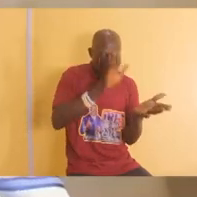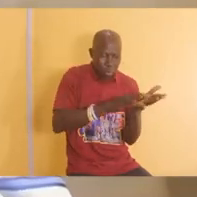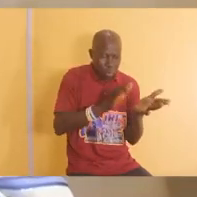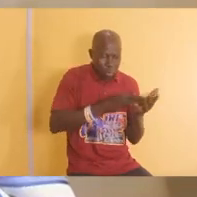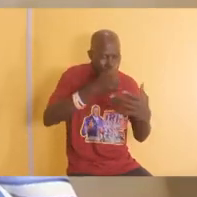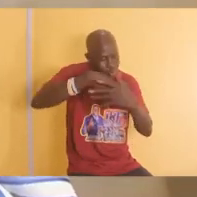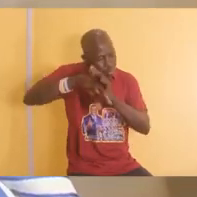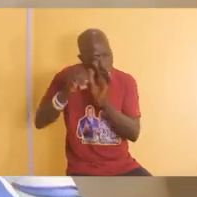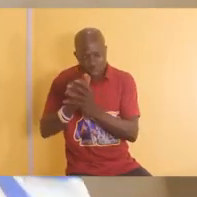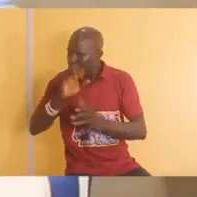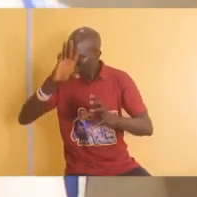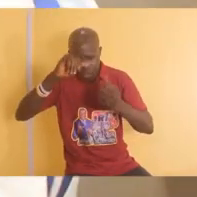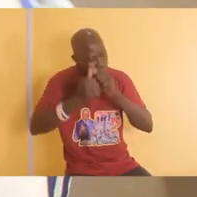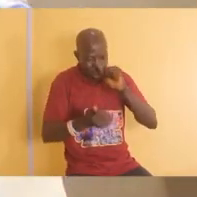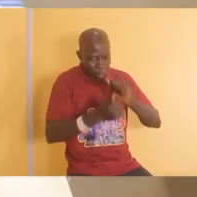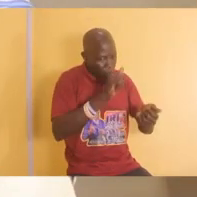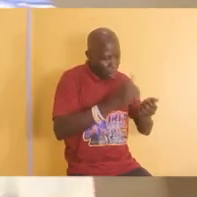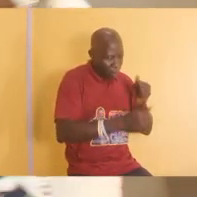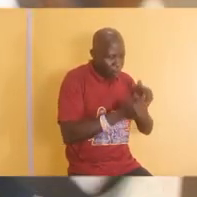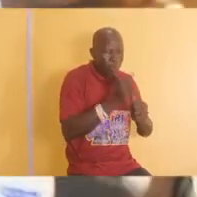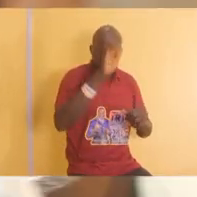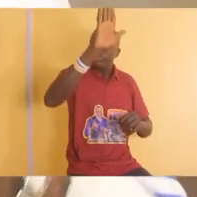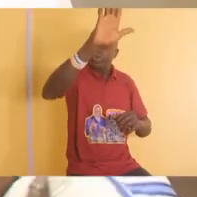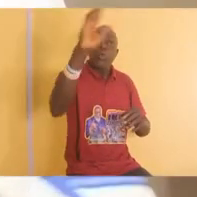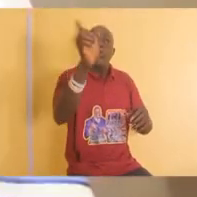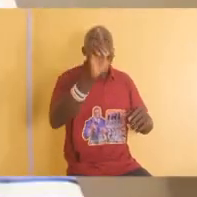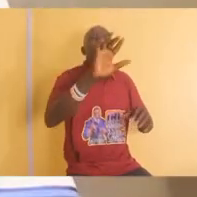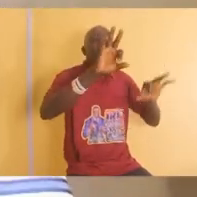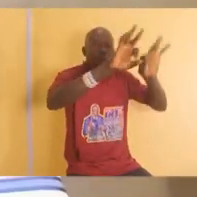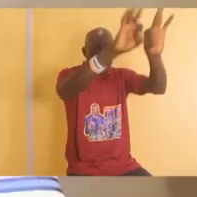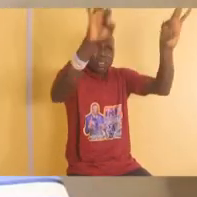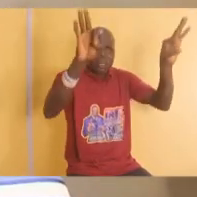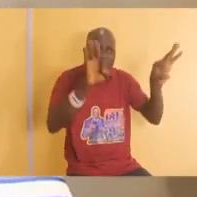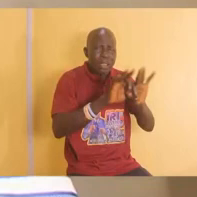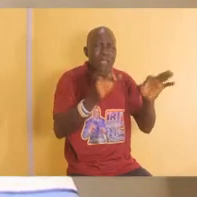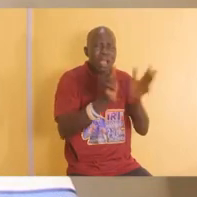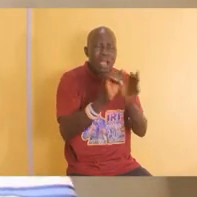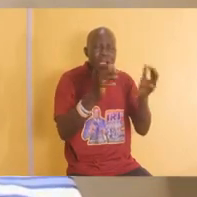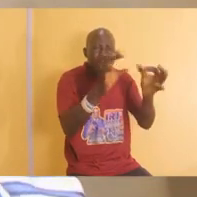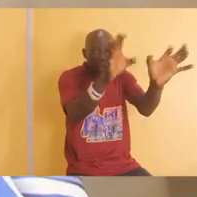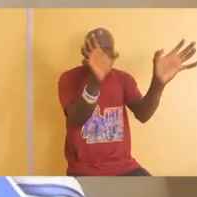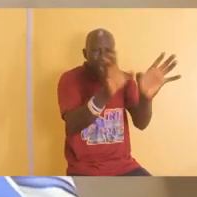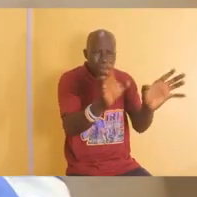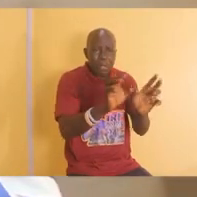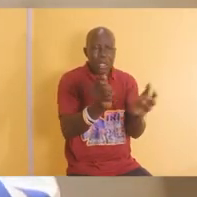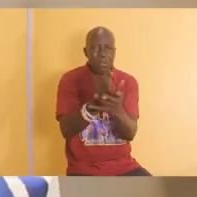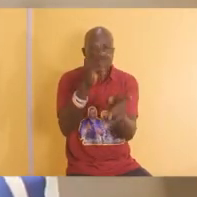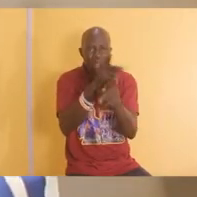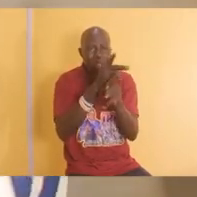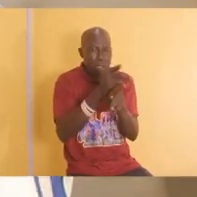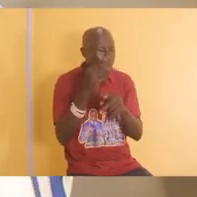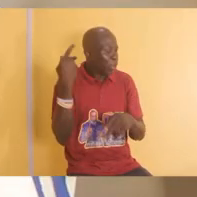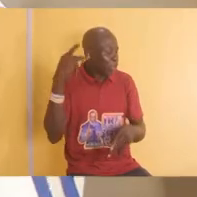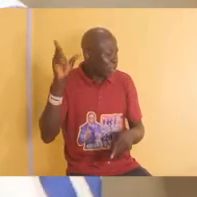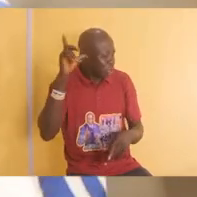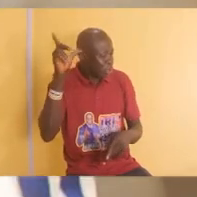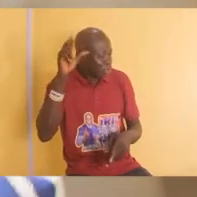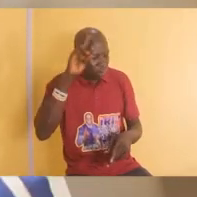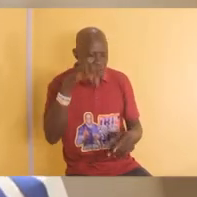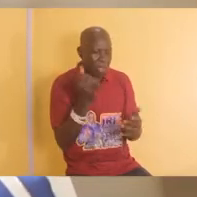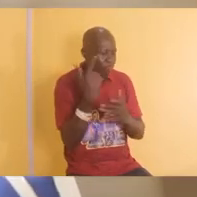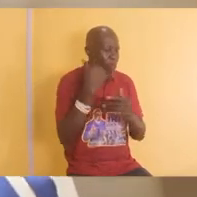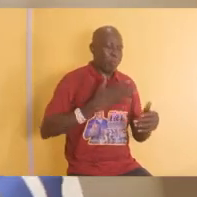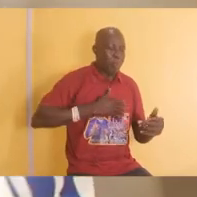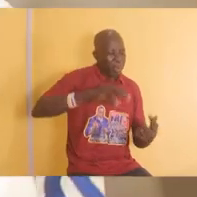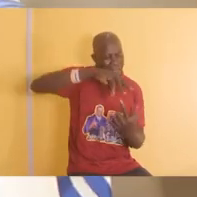my graduate. There is no problem. Where is your certificate? That I've been kept. Listen to me, sir. You know, me. From